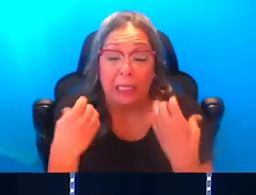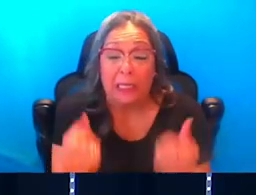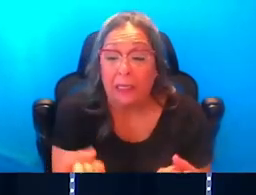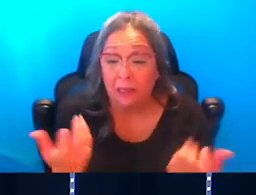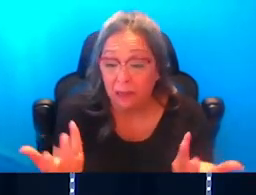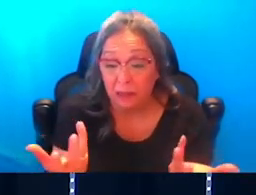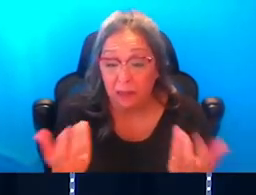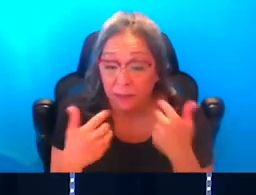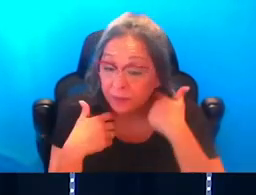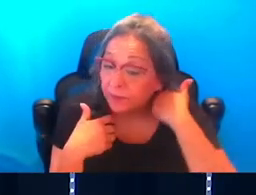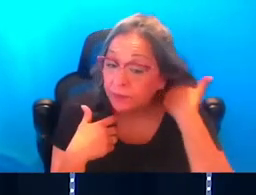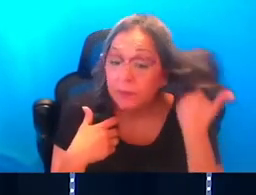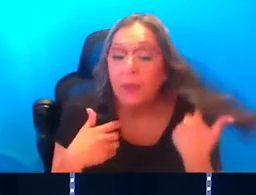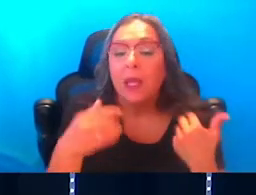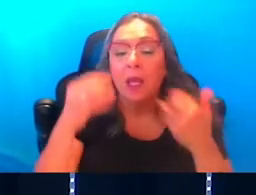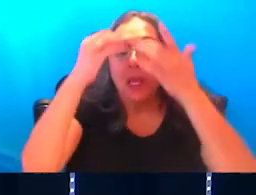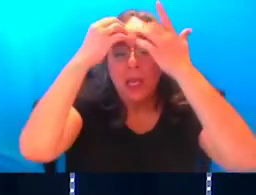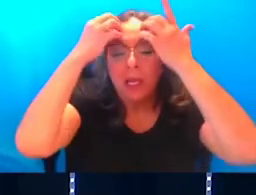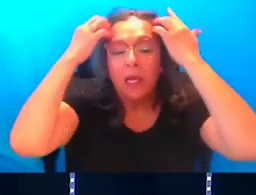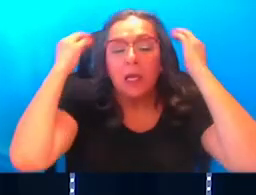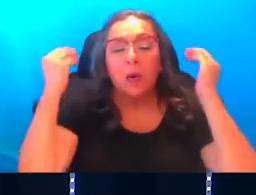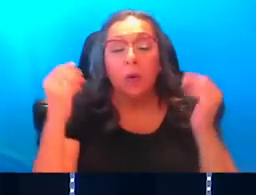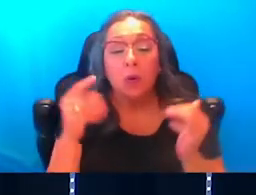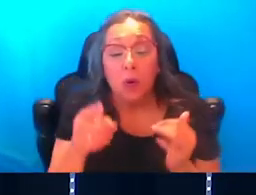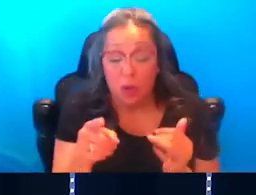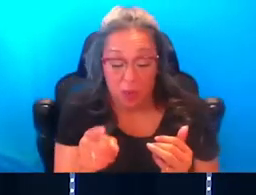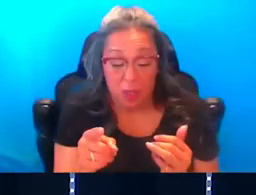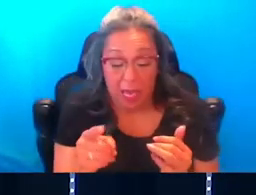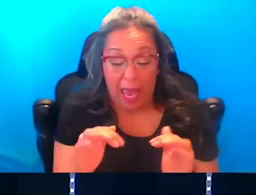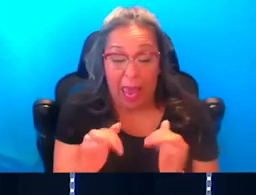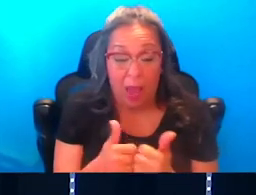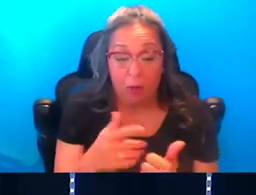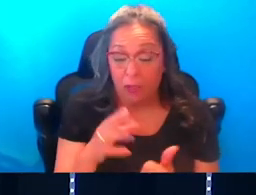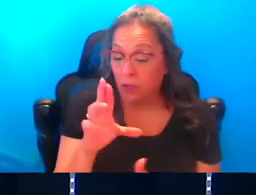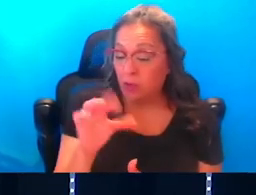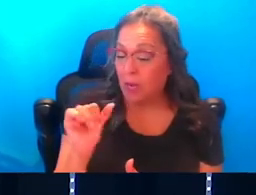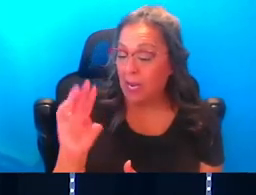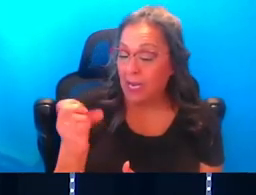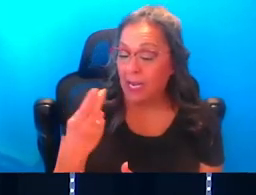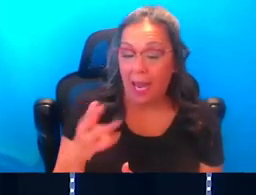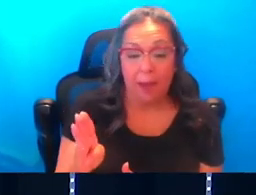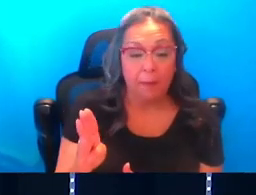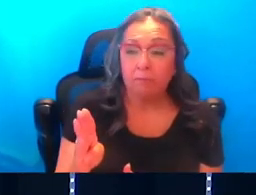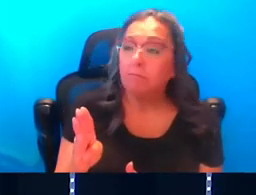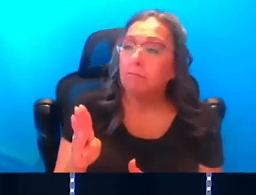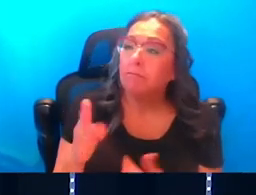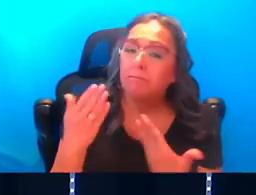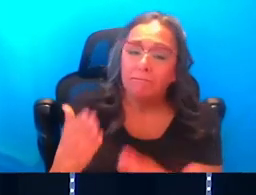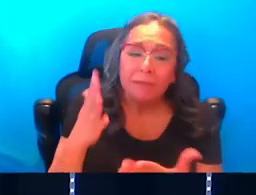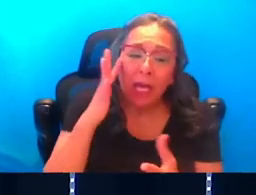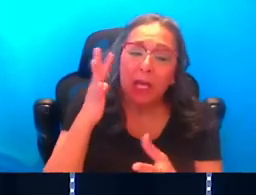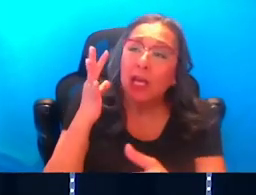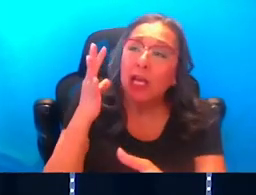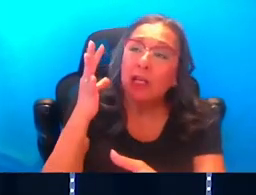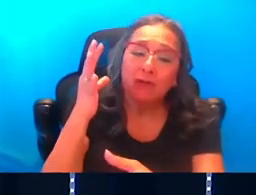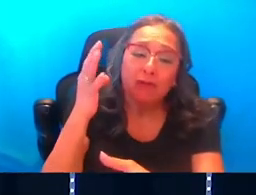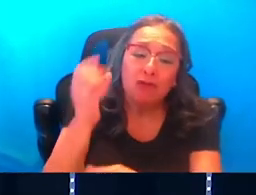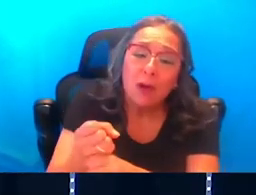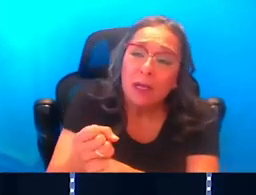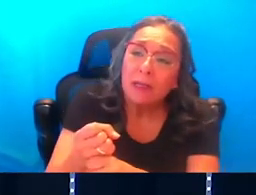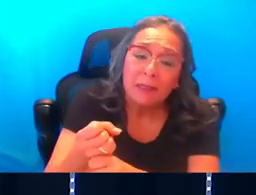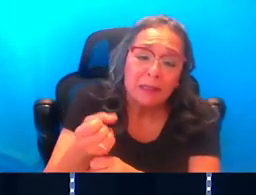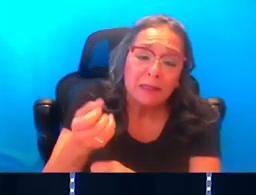How does she come to a place where she's ready to trust the God of Israel with her life? Because that's what she's about to